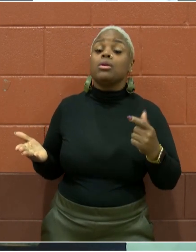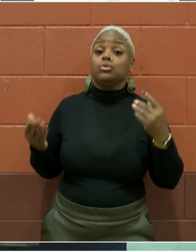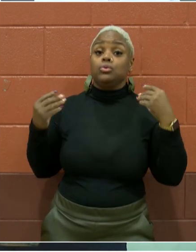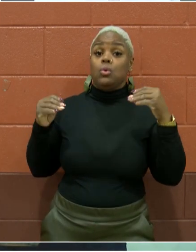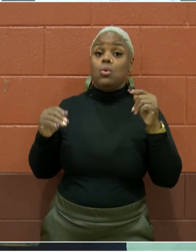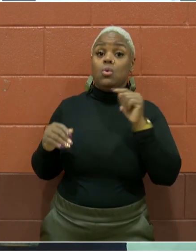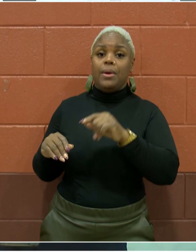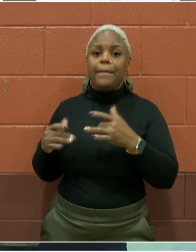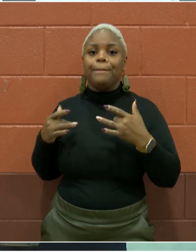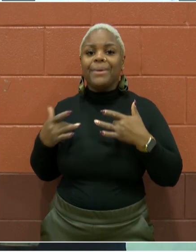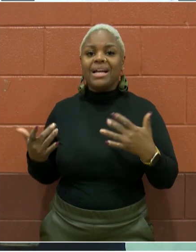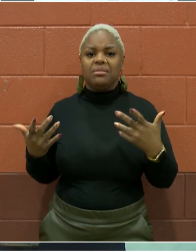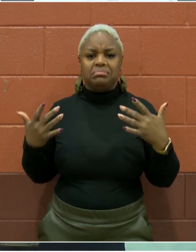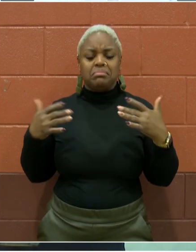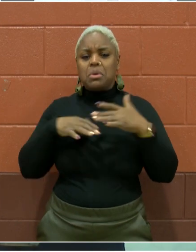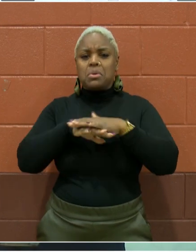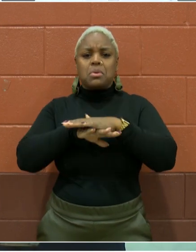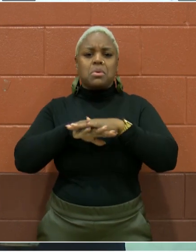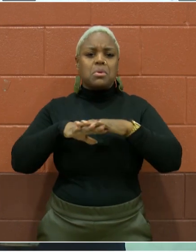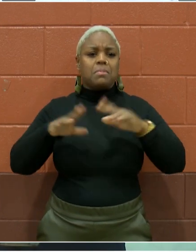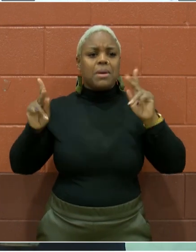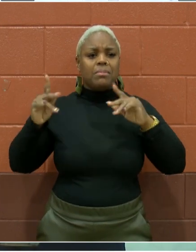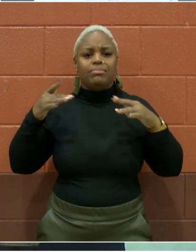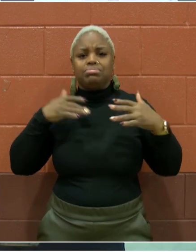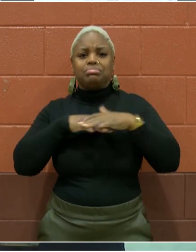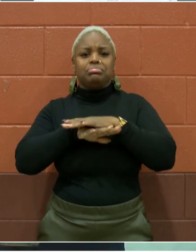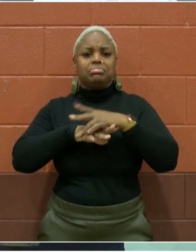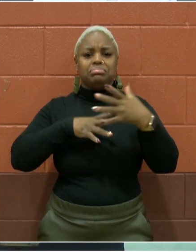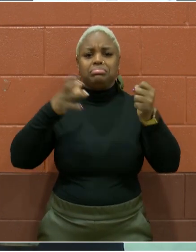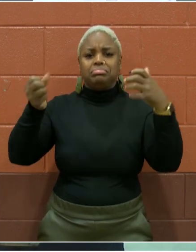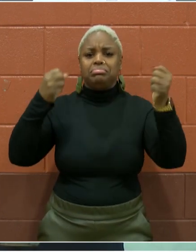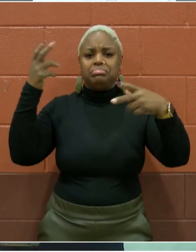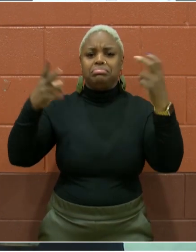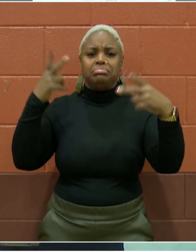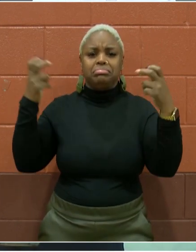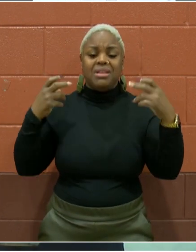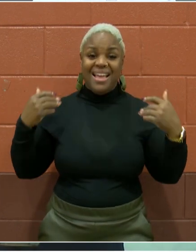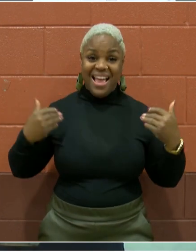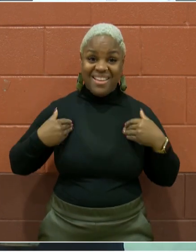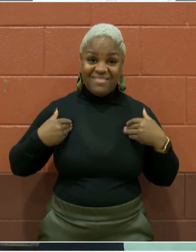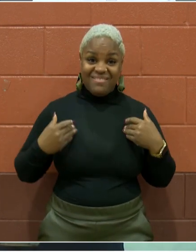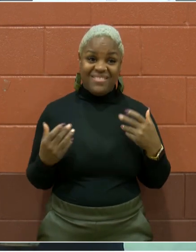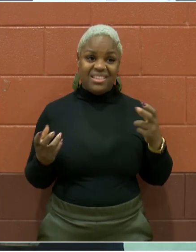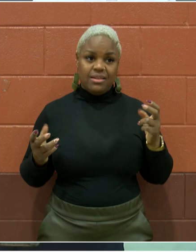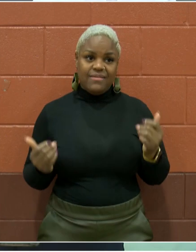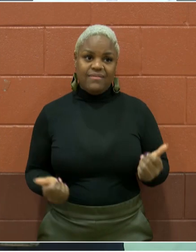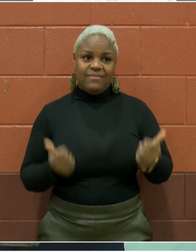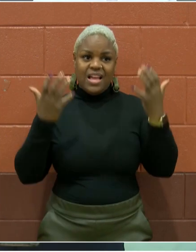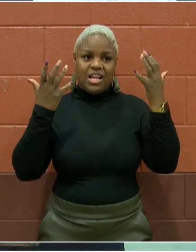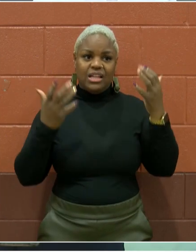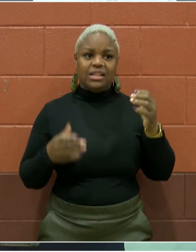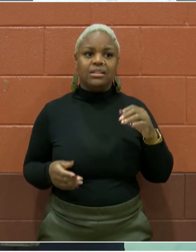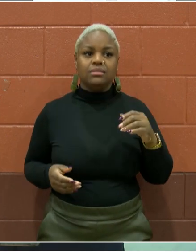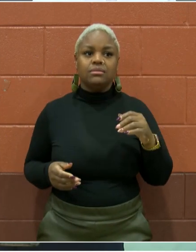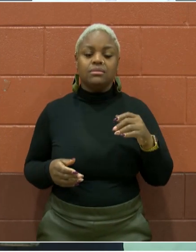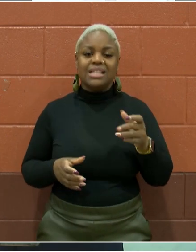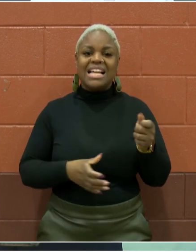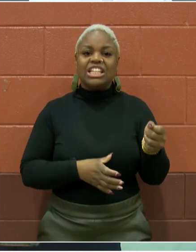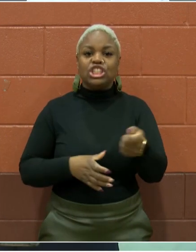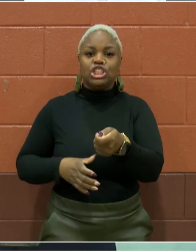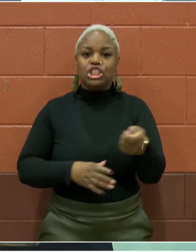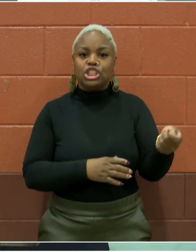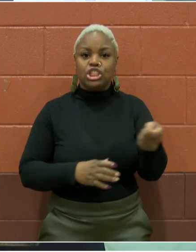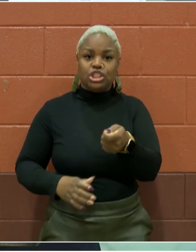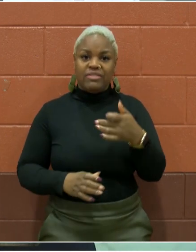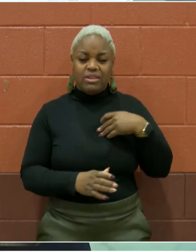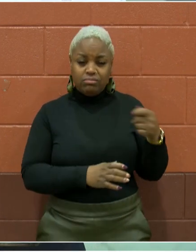fire extinguisher. That individual deployed the fire extinguisher, and at some point during that time